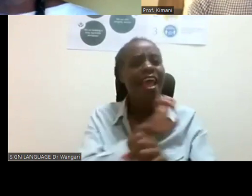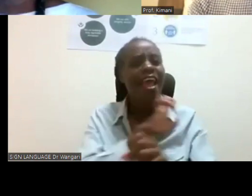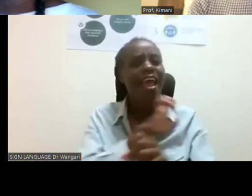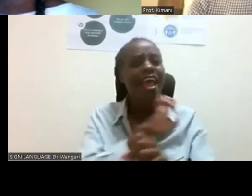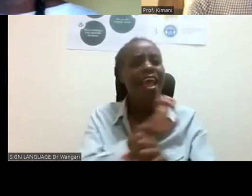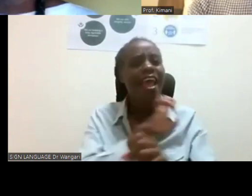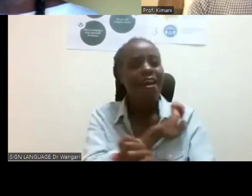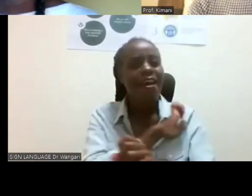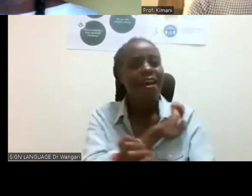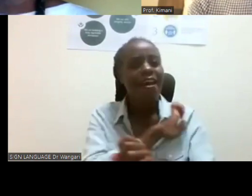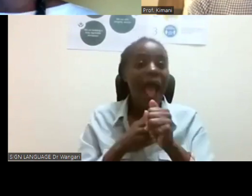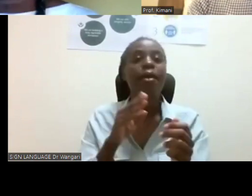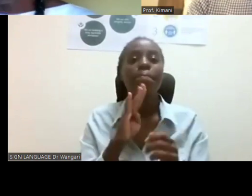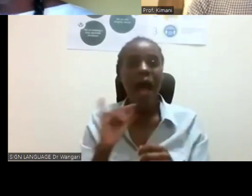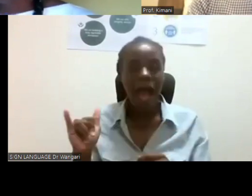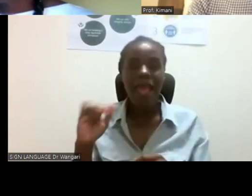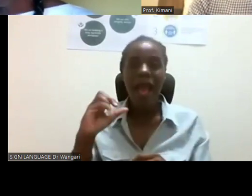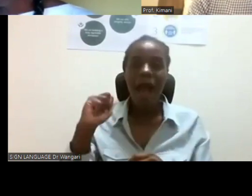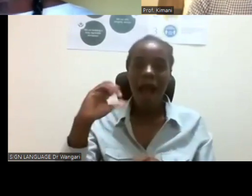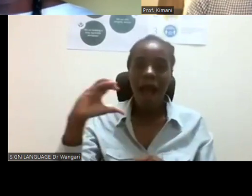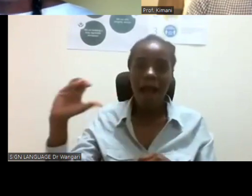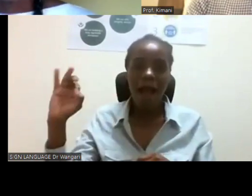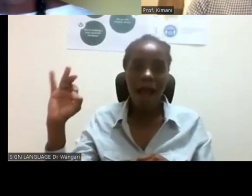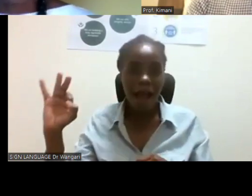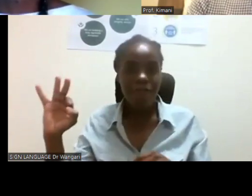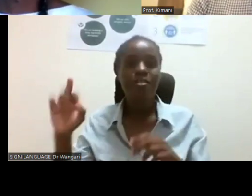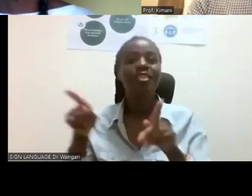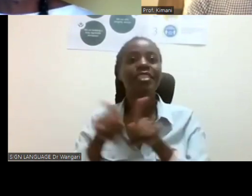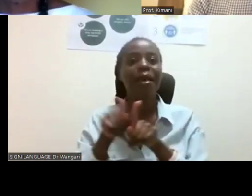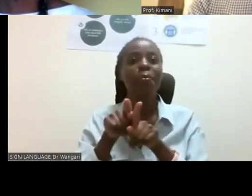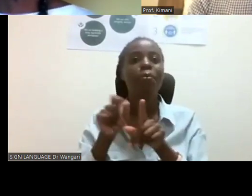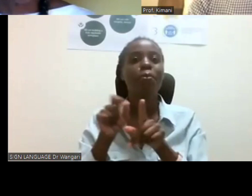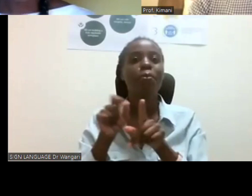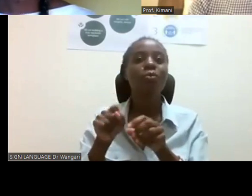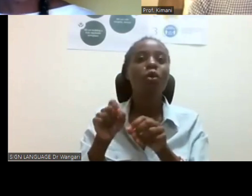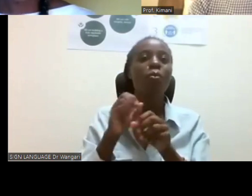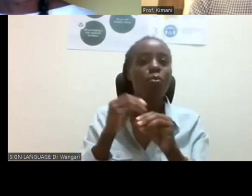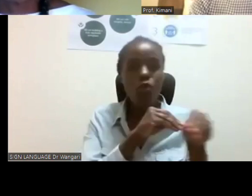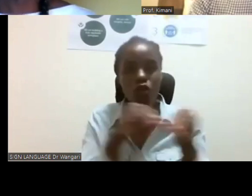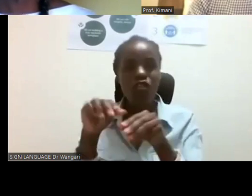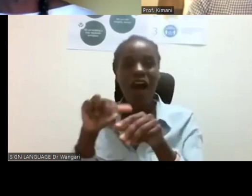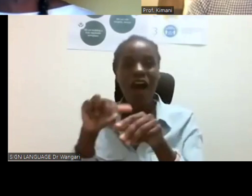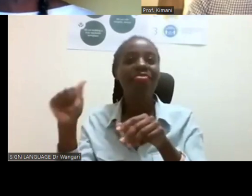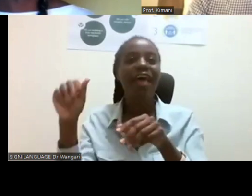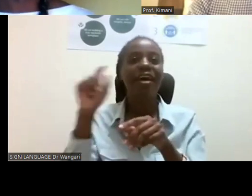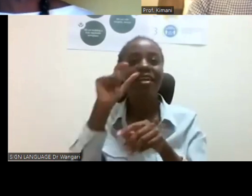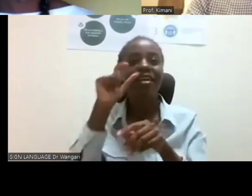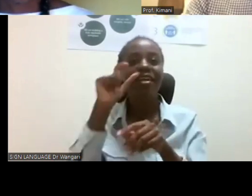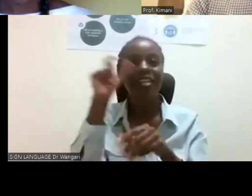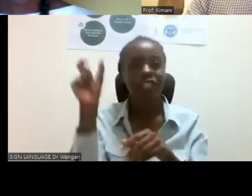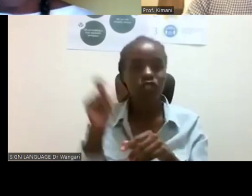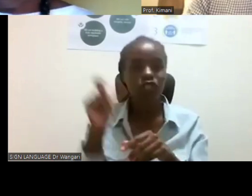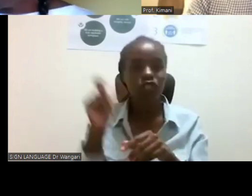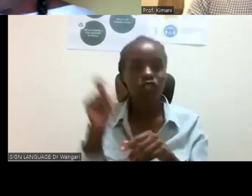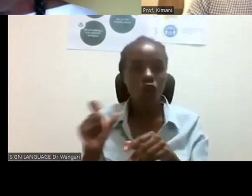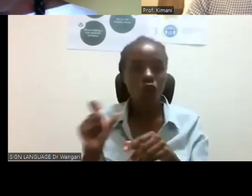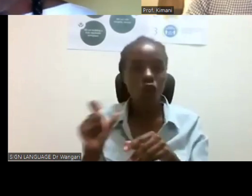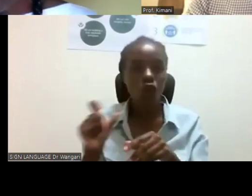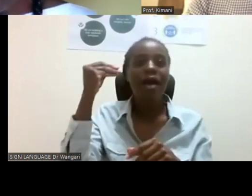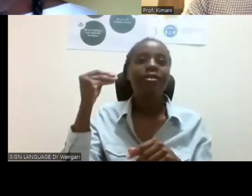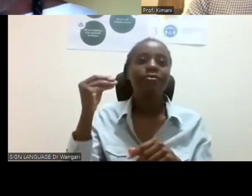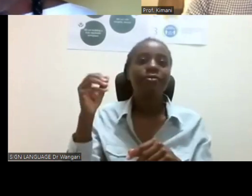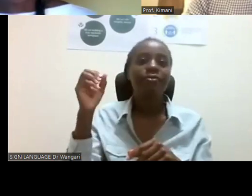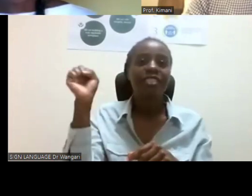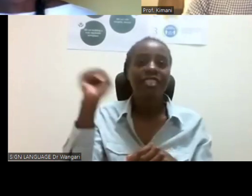ARCAV, are being moved into our other regions of work in Somaliland, Ethiopia, as well as Senegal. So thank you